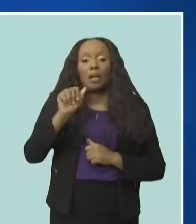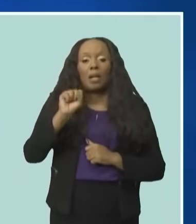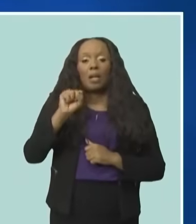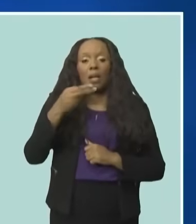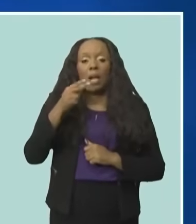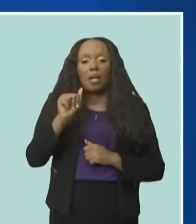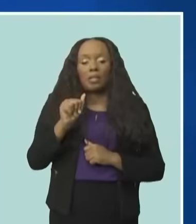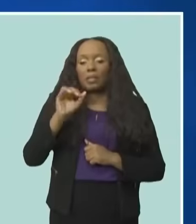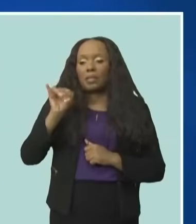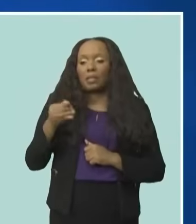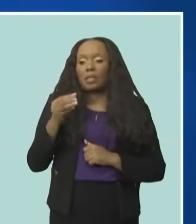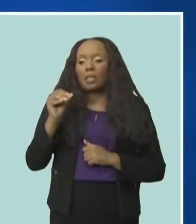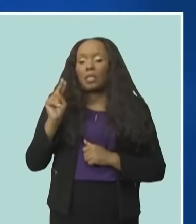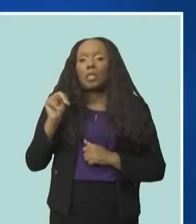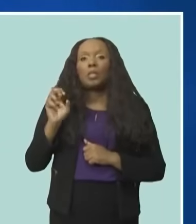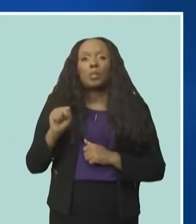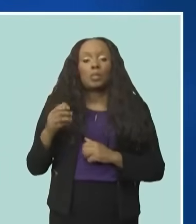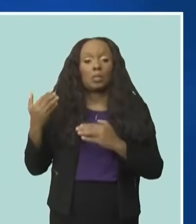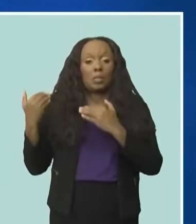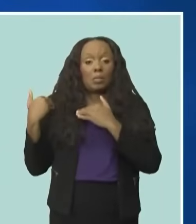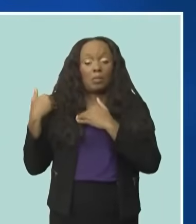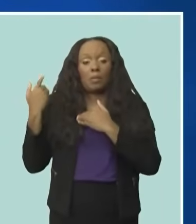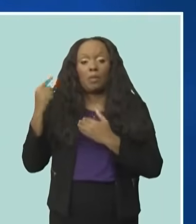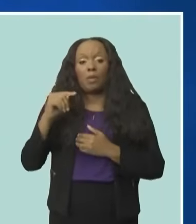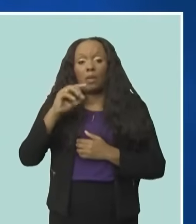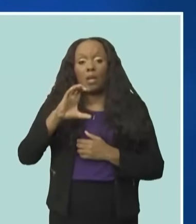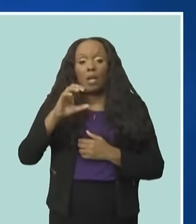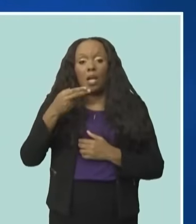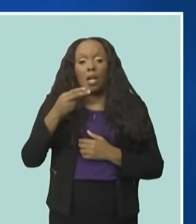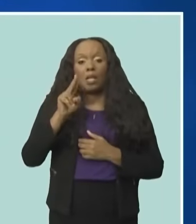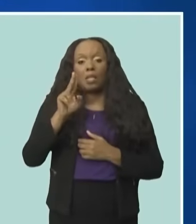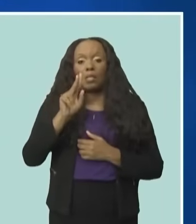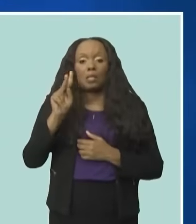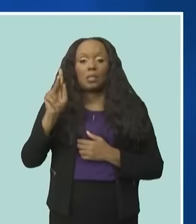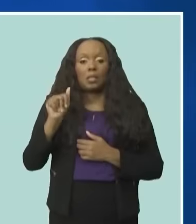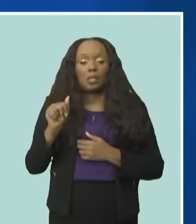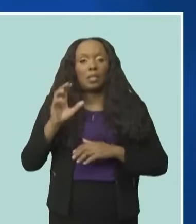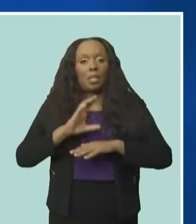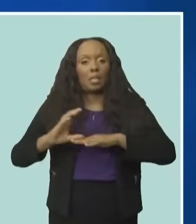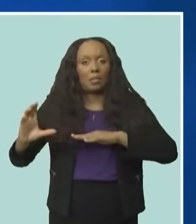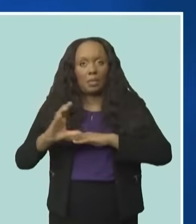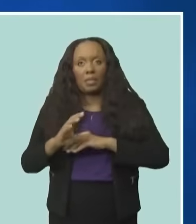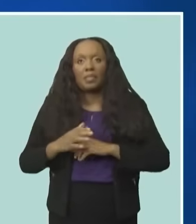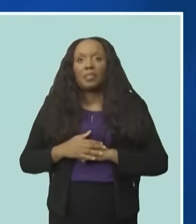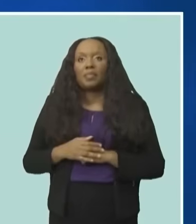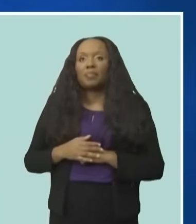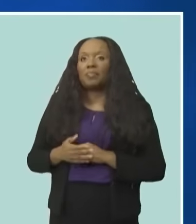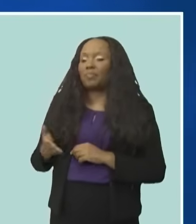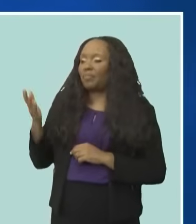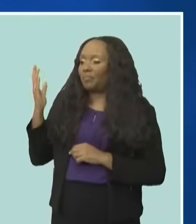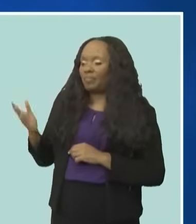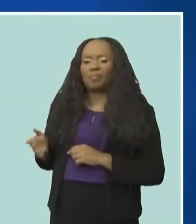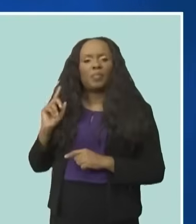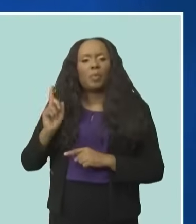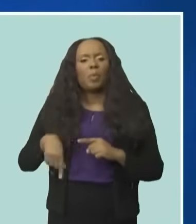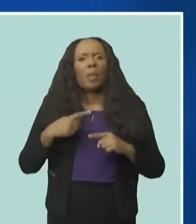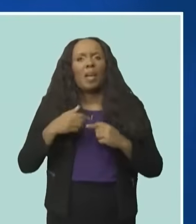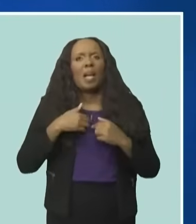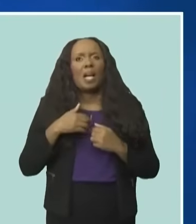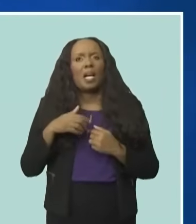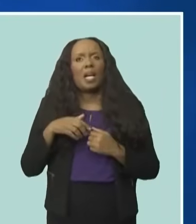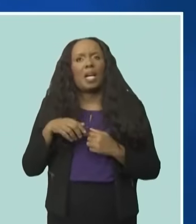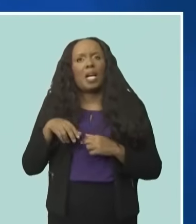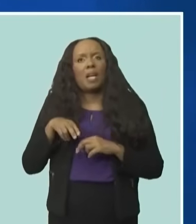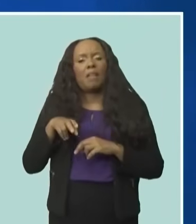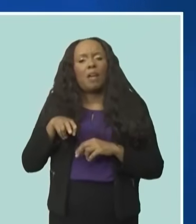marketing manager for Chukka Caribbean Adventures Barbados Limited. Now, of course, doing a tram tour in the evening is nothing unique